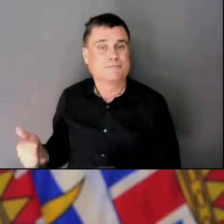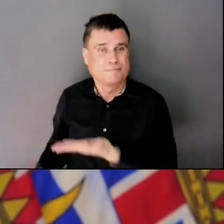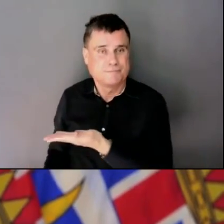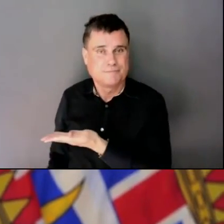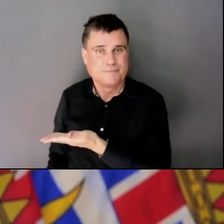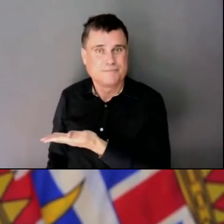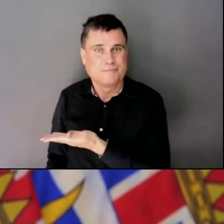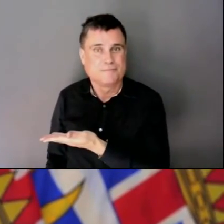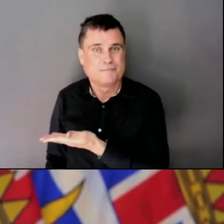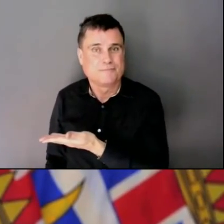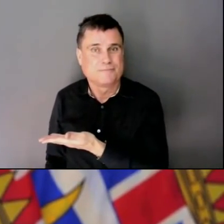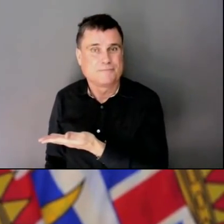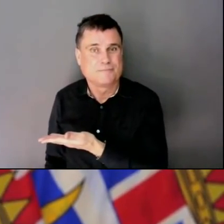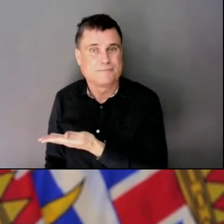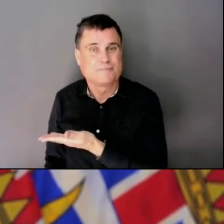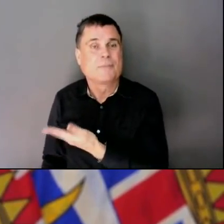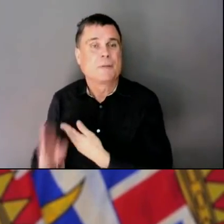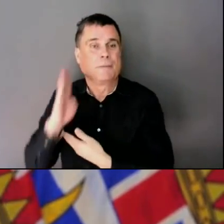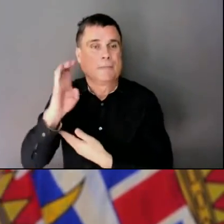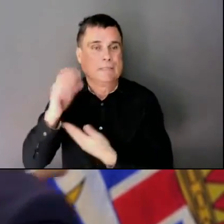to the Premier.